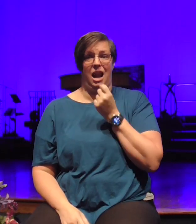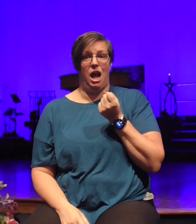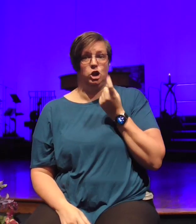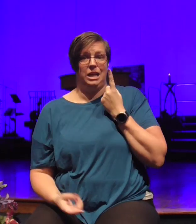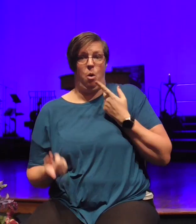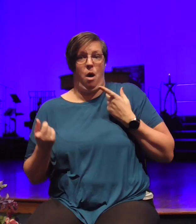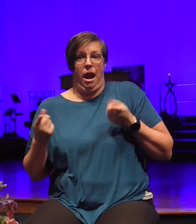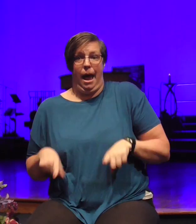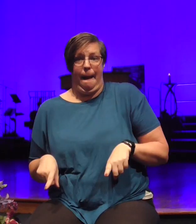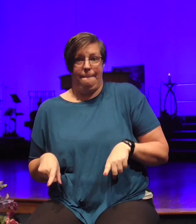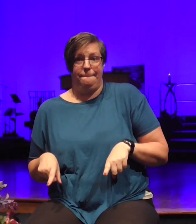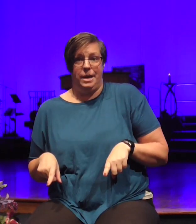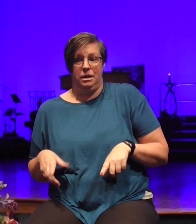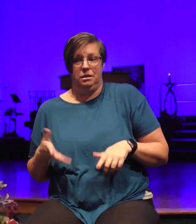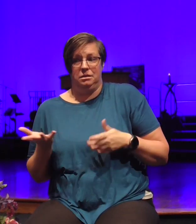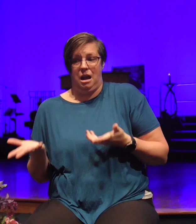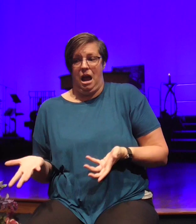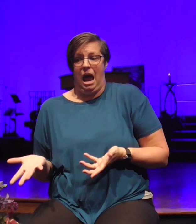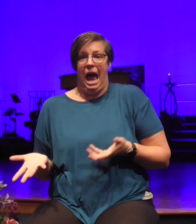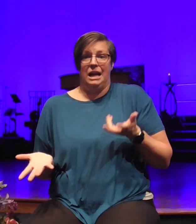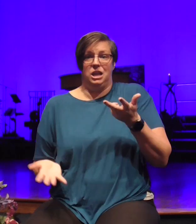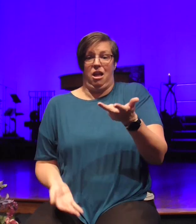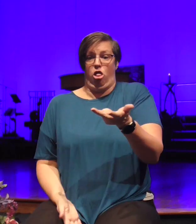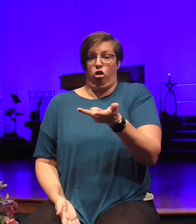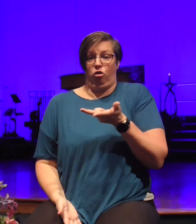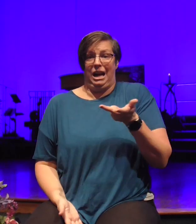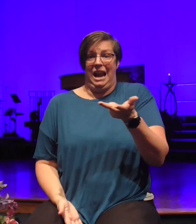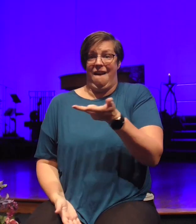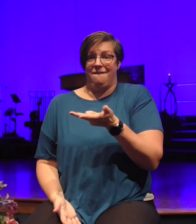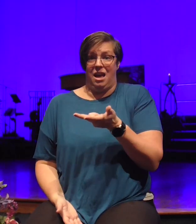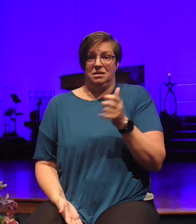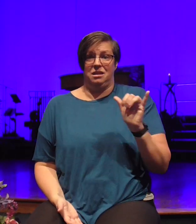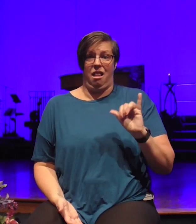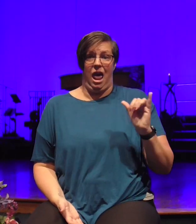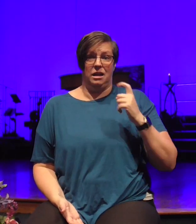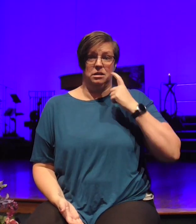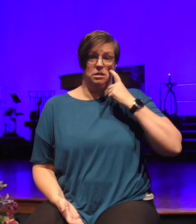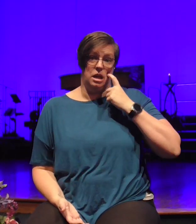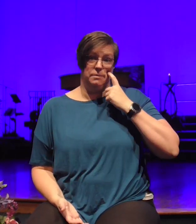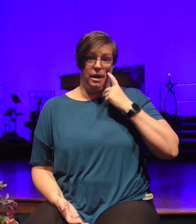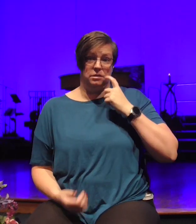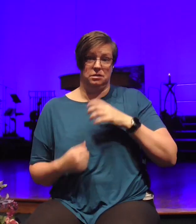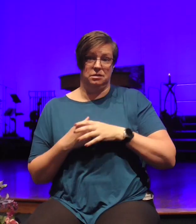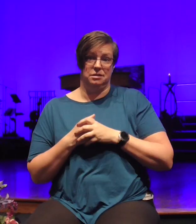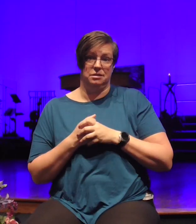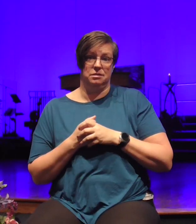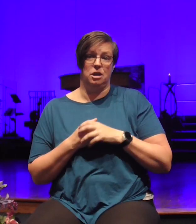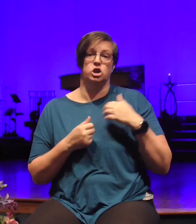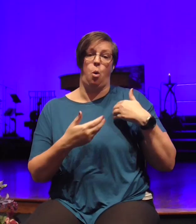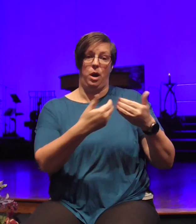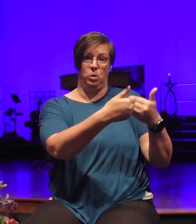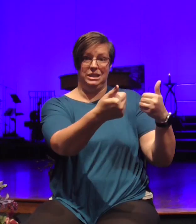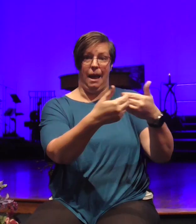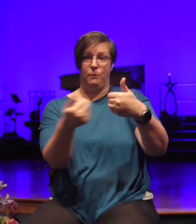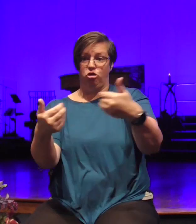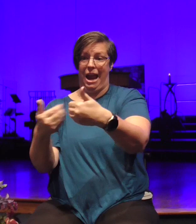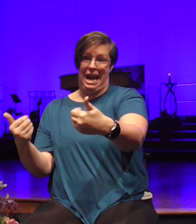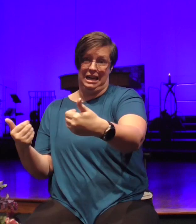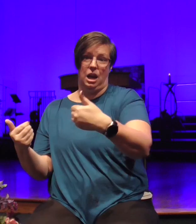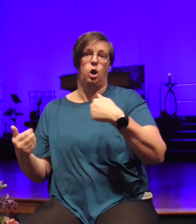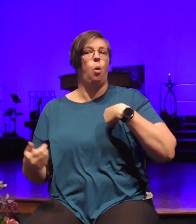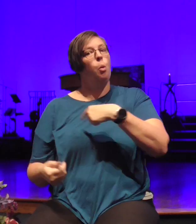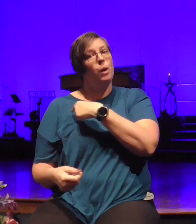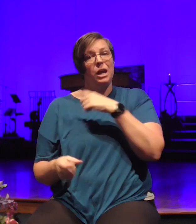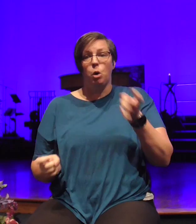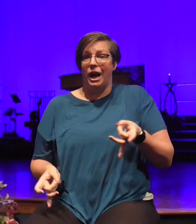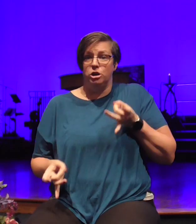had happened, had to treat the three of us as though we were suspects. And so we were separated, even though we were in great trauma